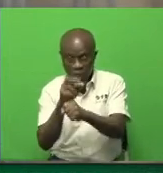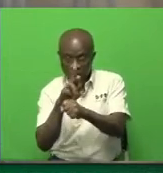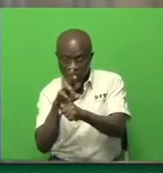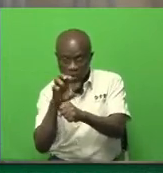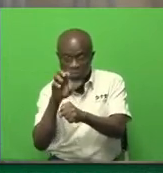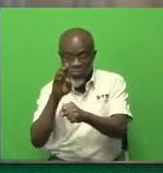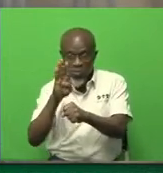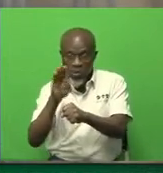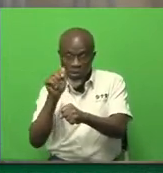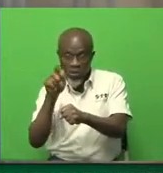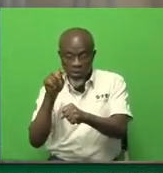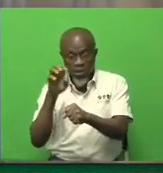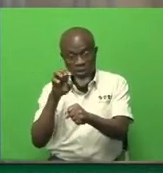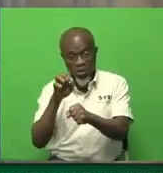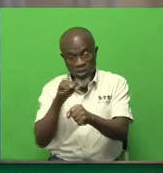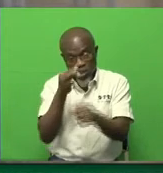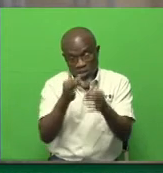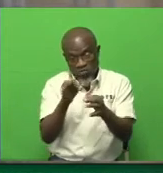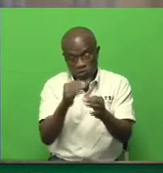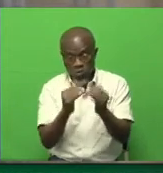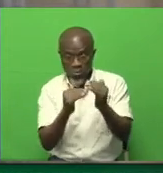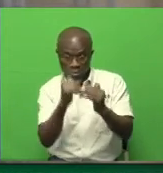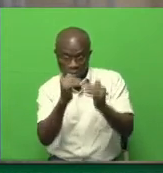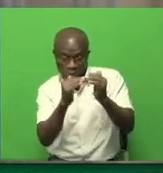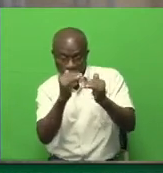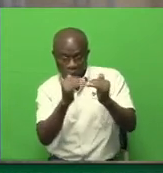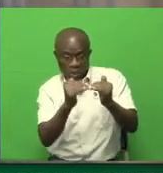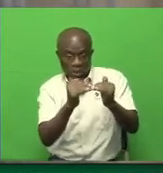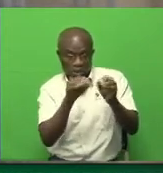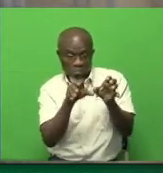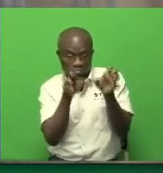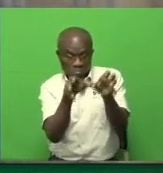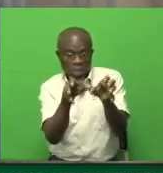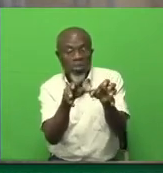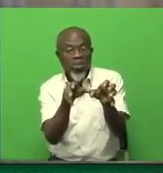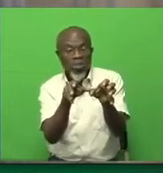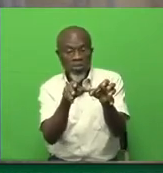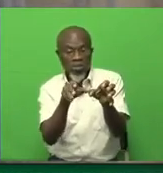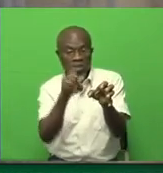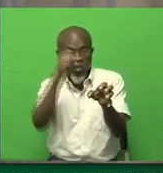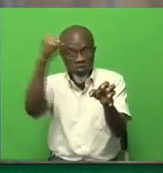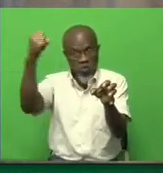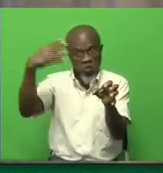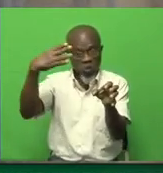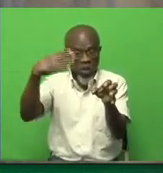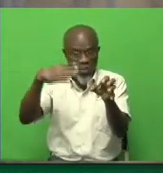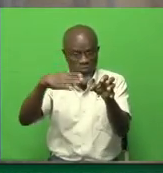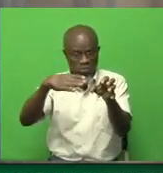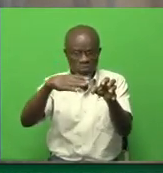to build solar plants wind plants and so on they're not good you can bury me against me